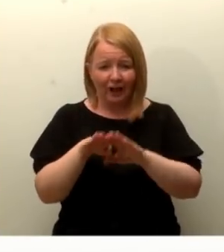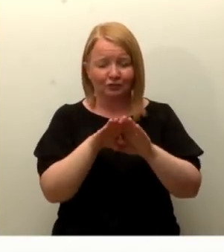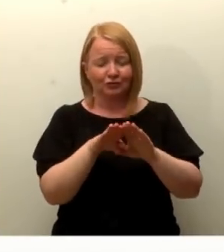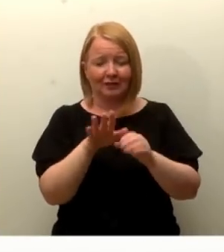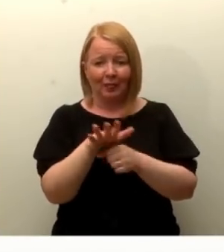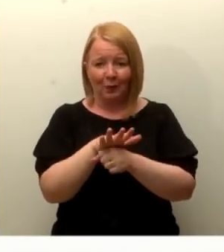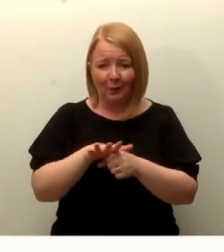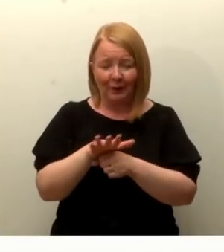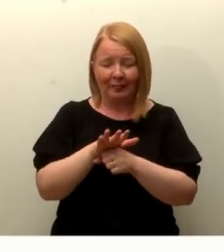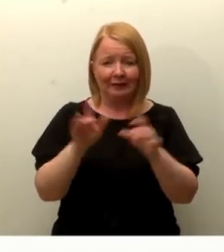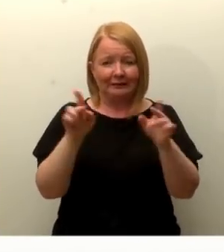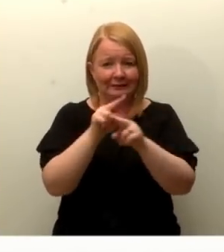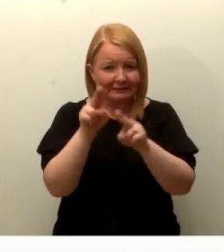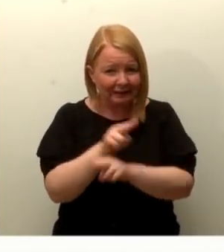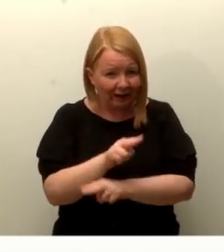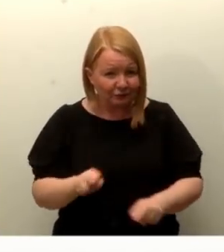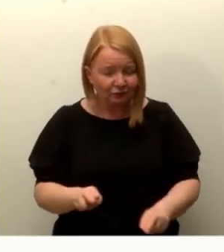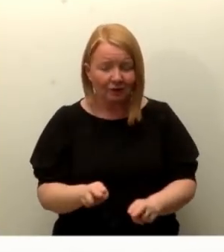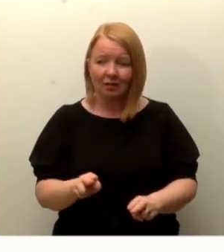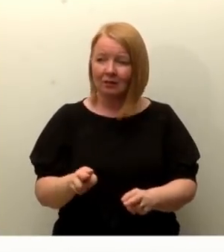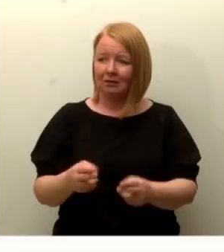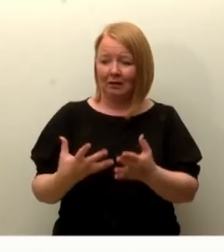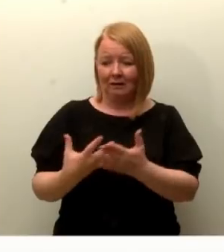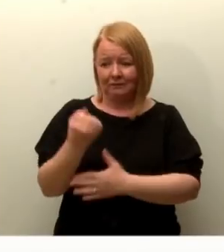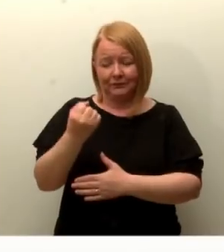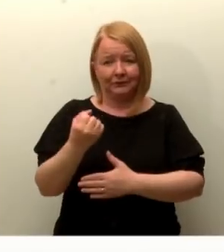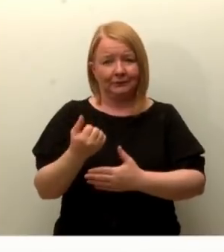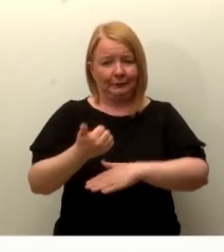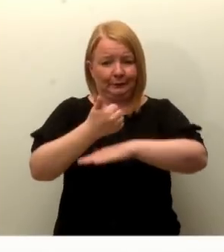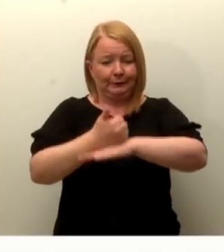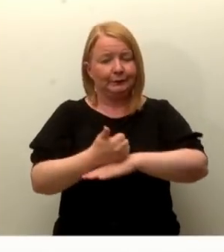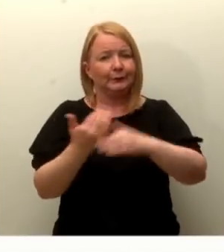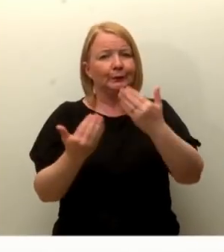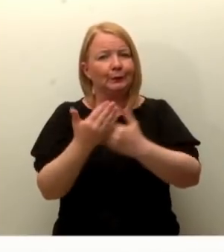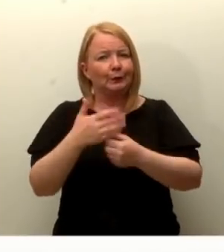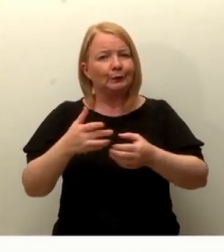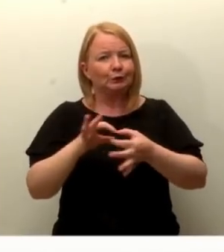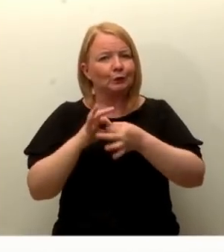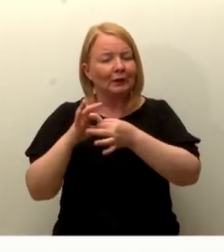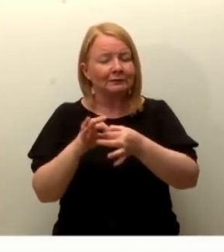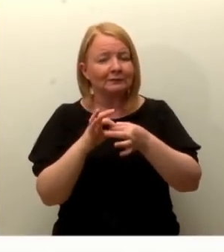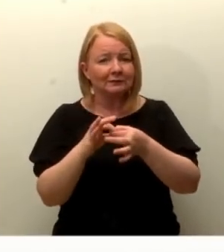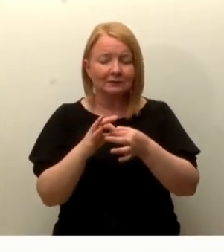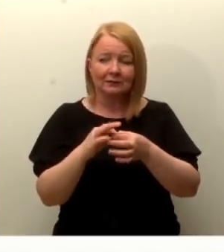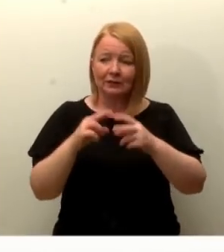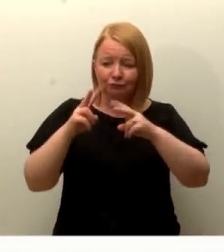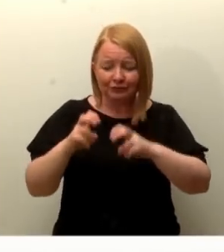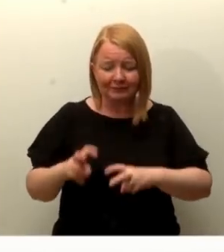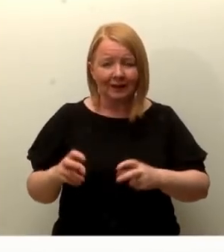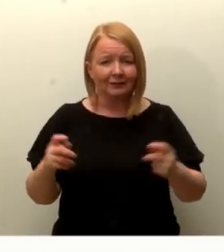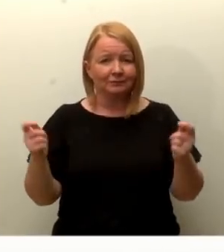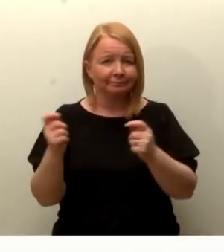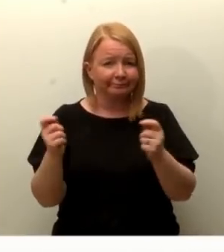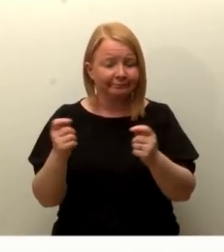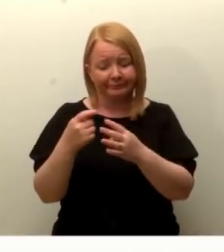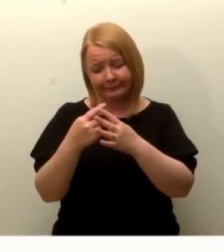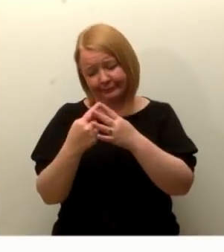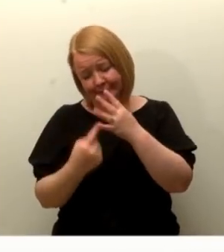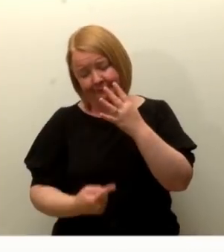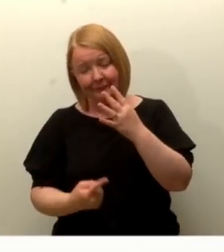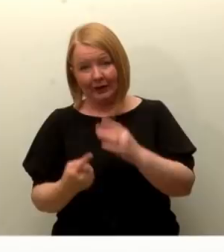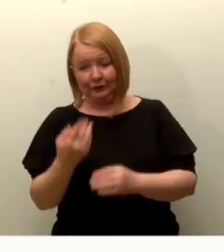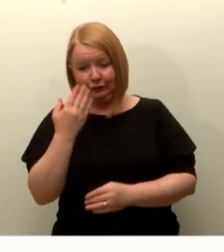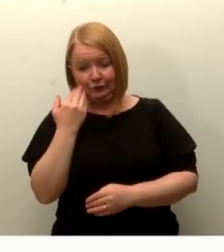and internationally, founder of many societies, actively in research and editorial board, and most